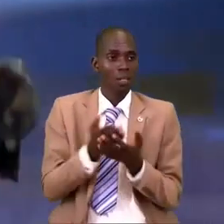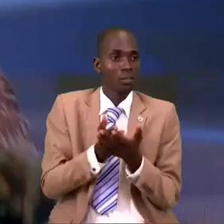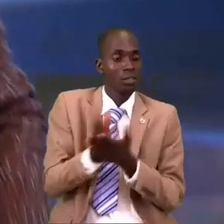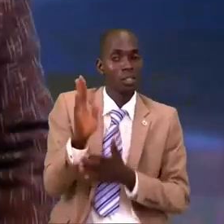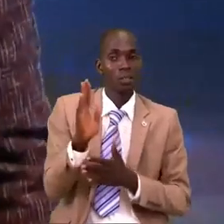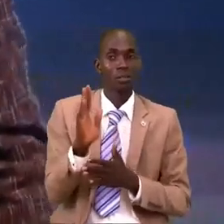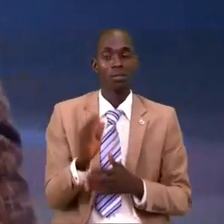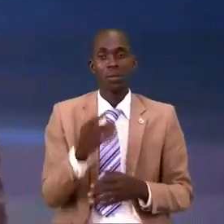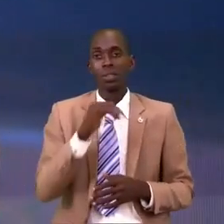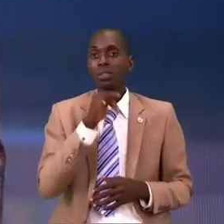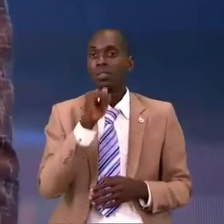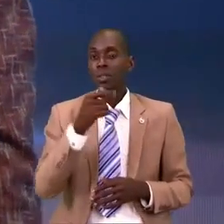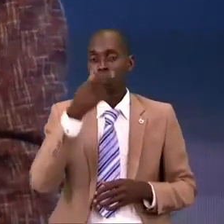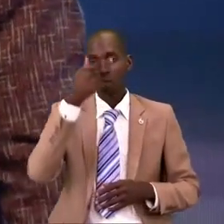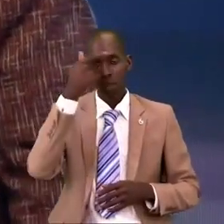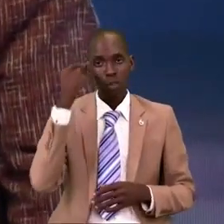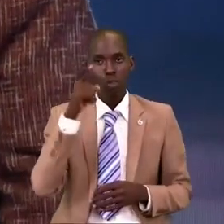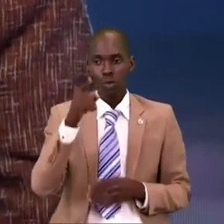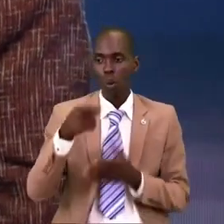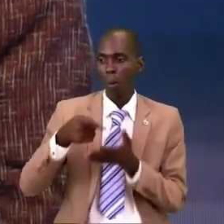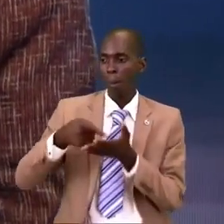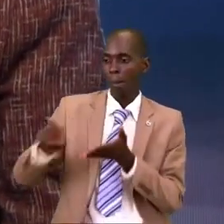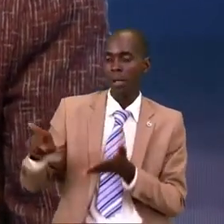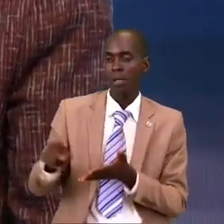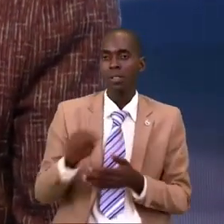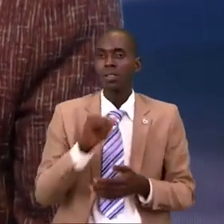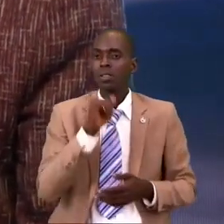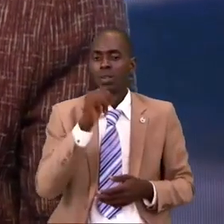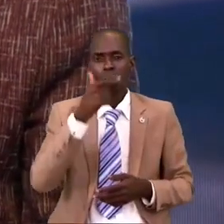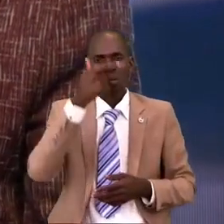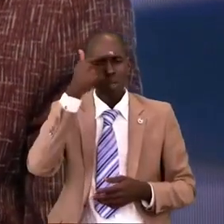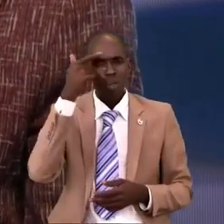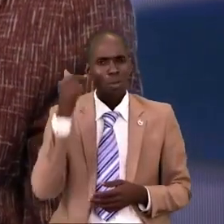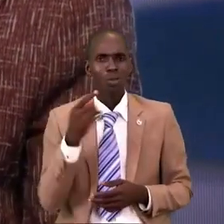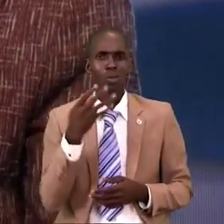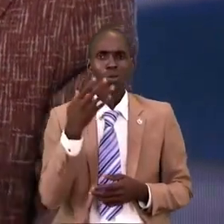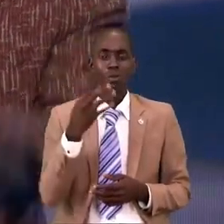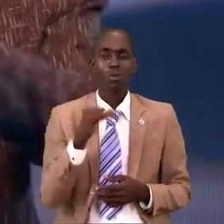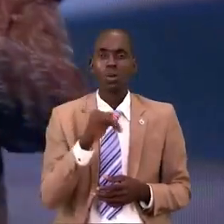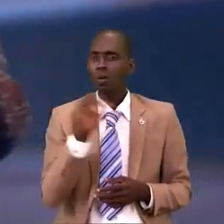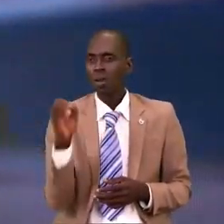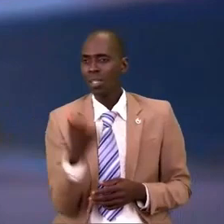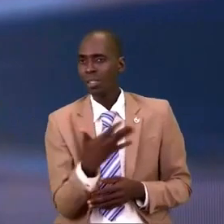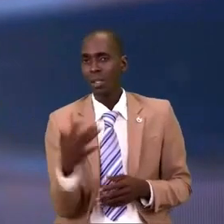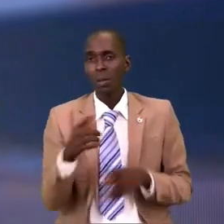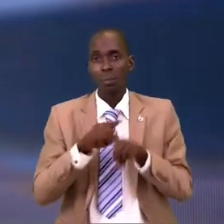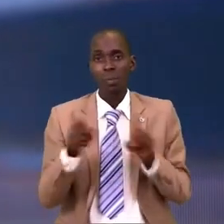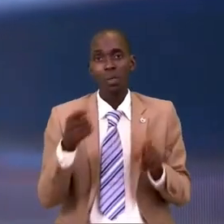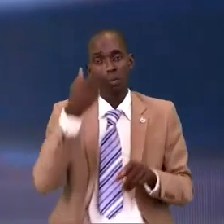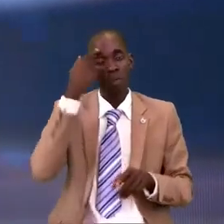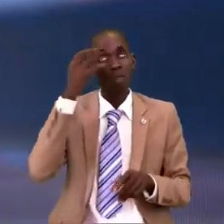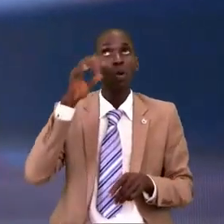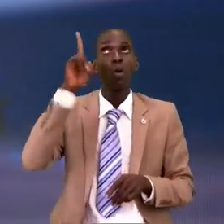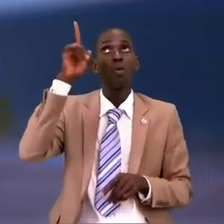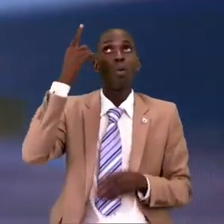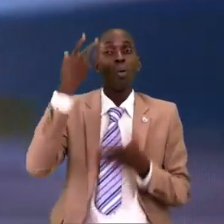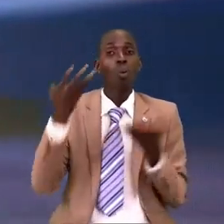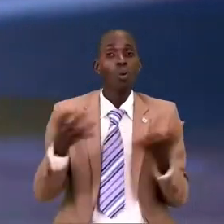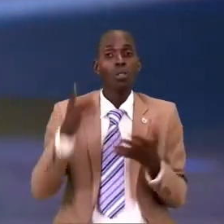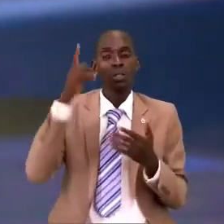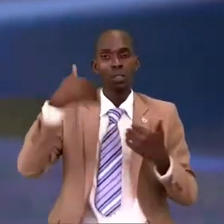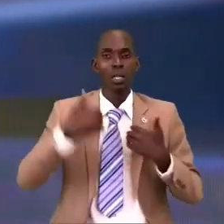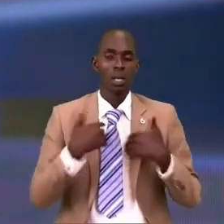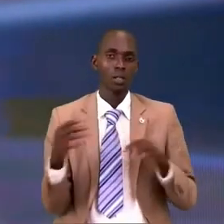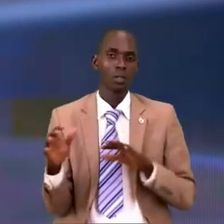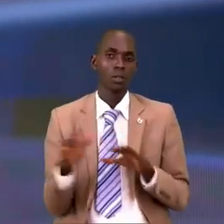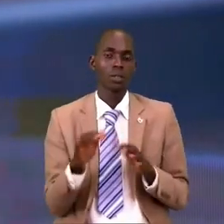he heals. Christ the healer, Christ the redeemer, and Christ the deliverer is